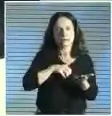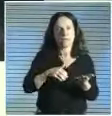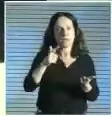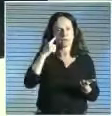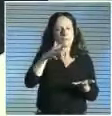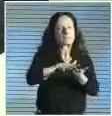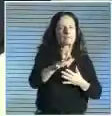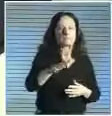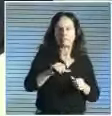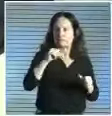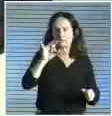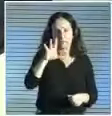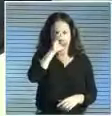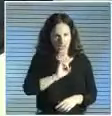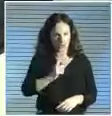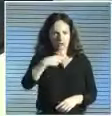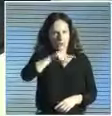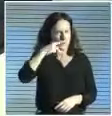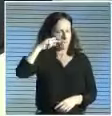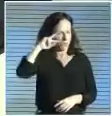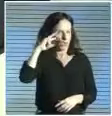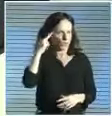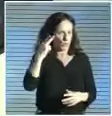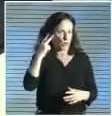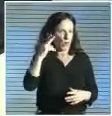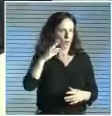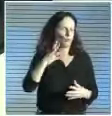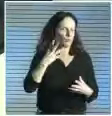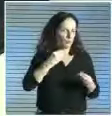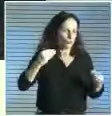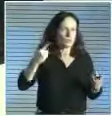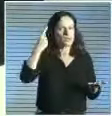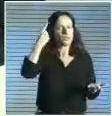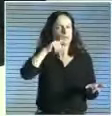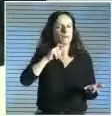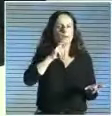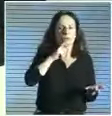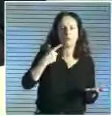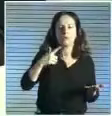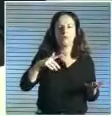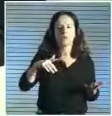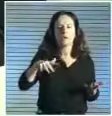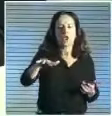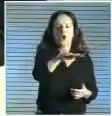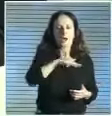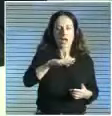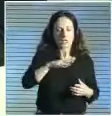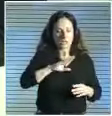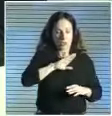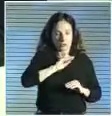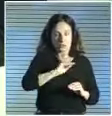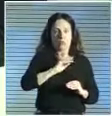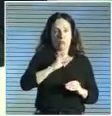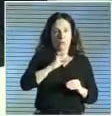knowing how this is affecting all the stakeholders locally and globally. No, and I think this is a value